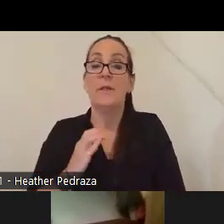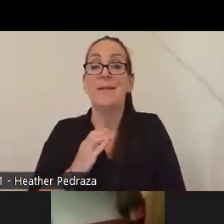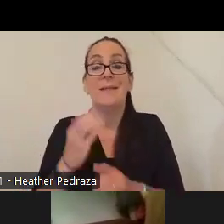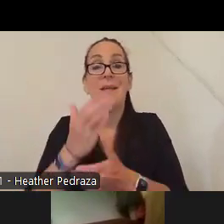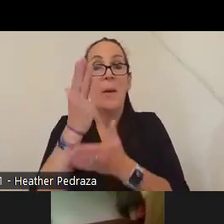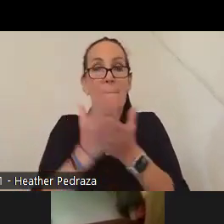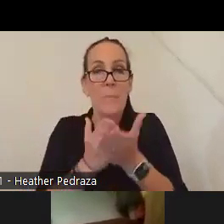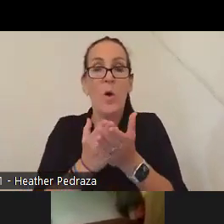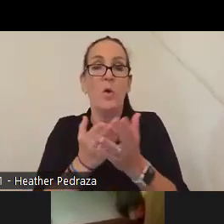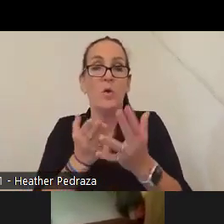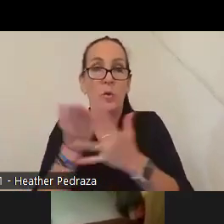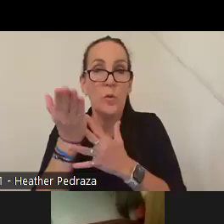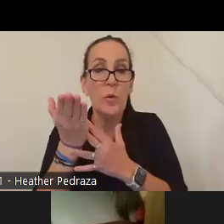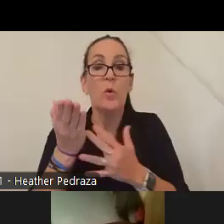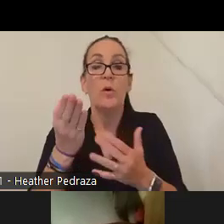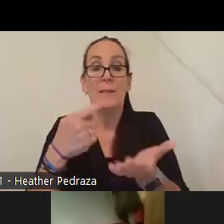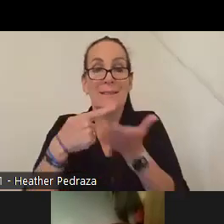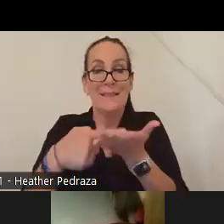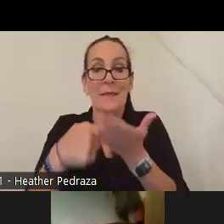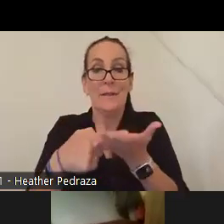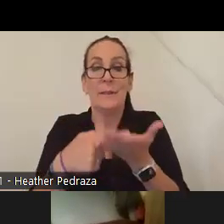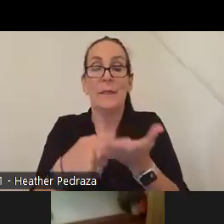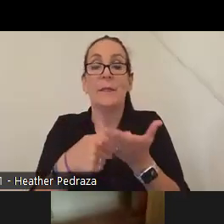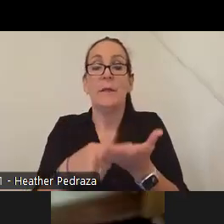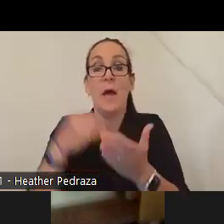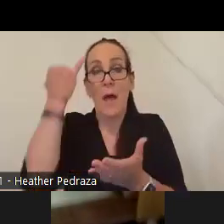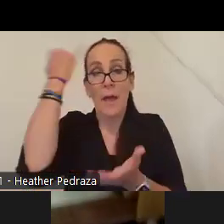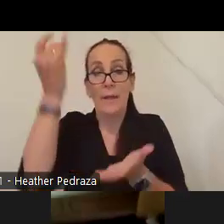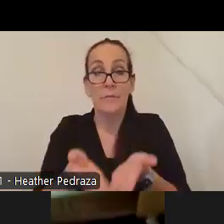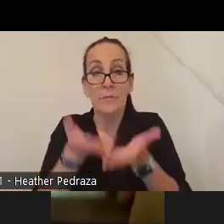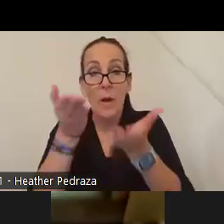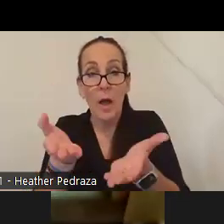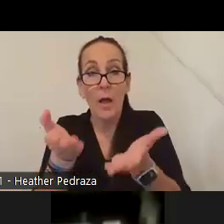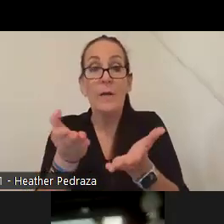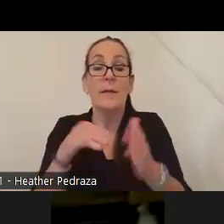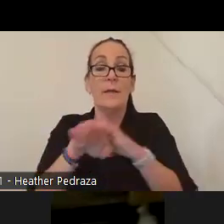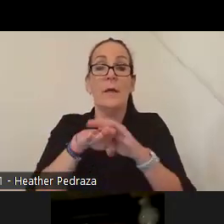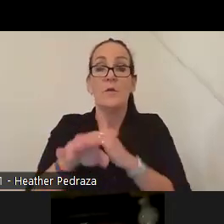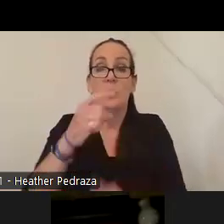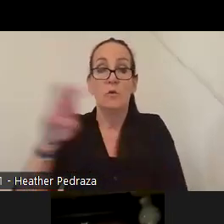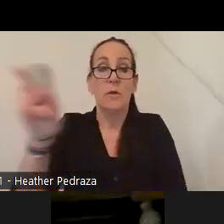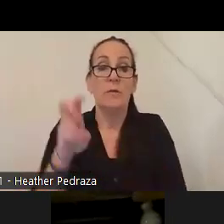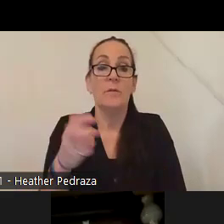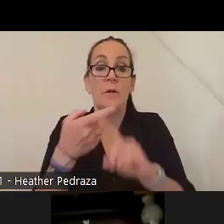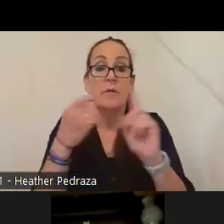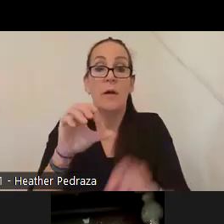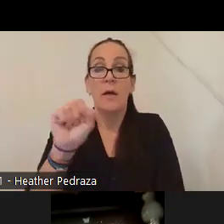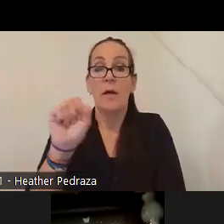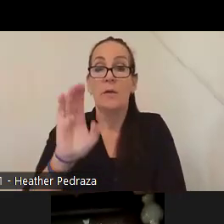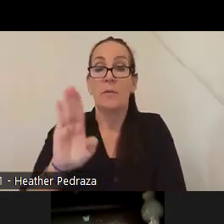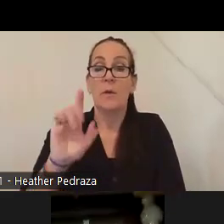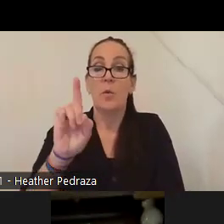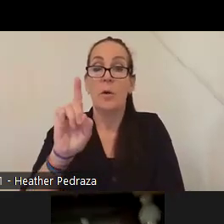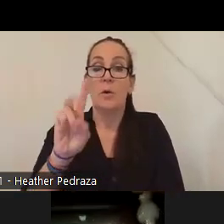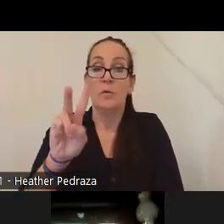of recommendations for accessible transportation from the SB 125 task force. And that conversation will